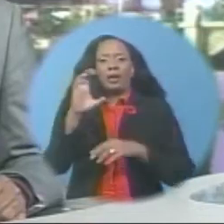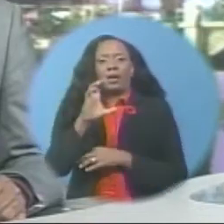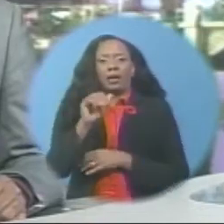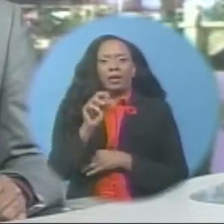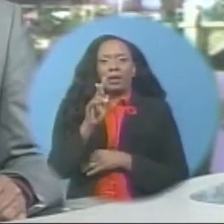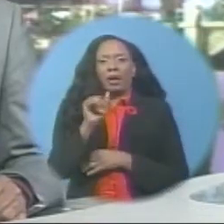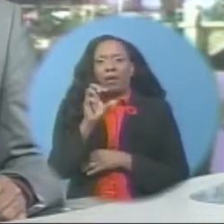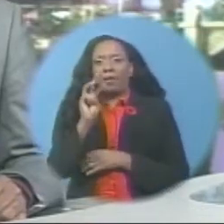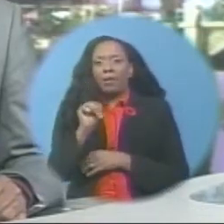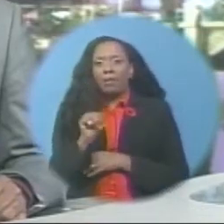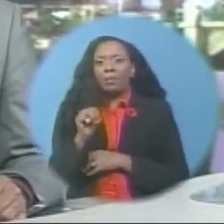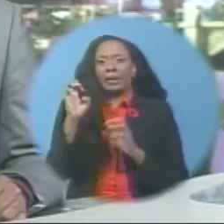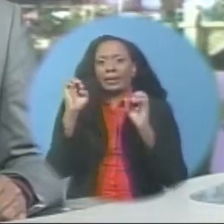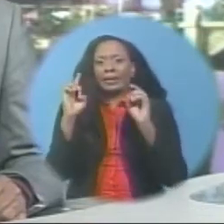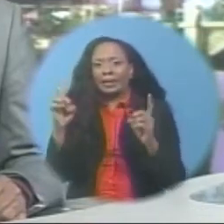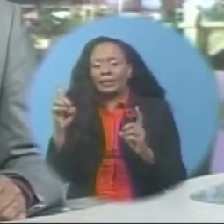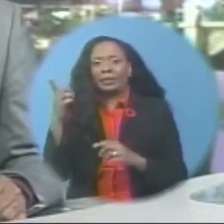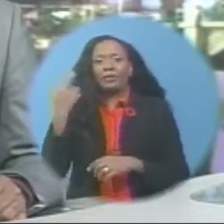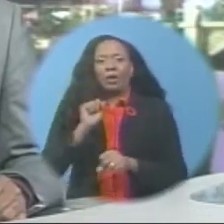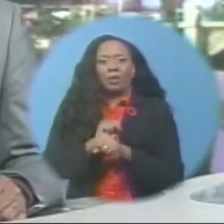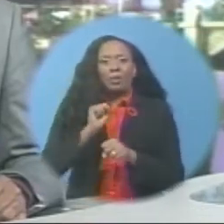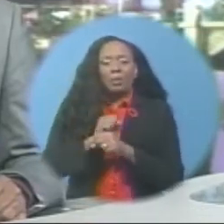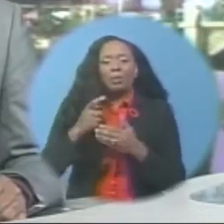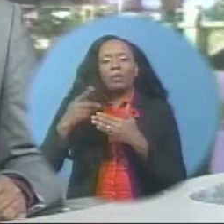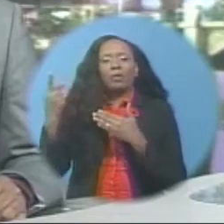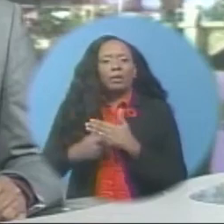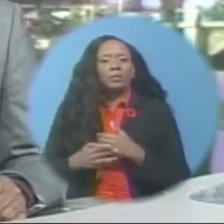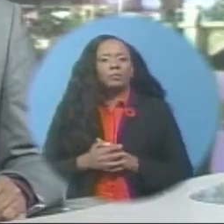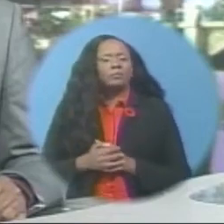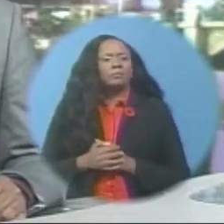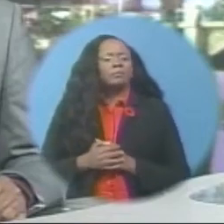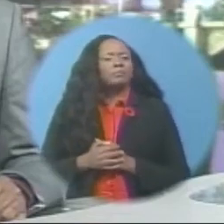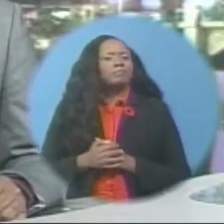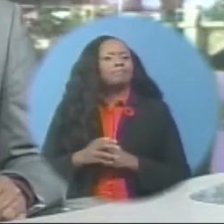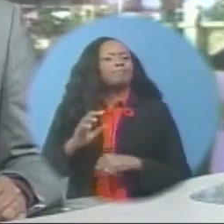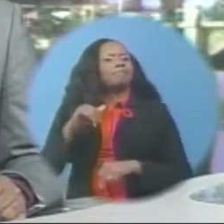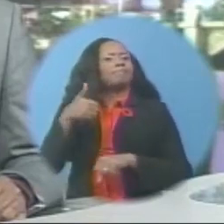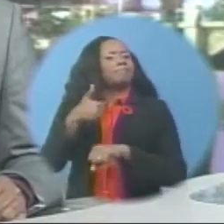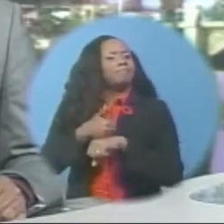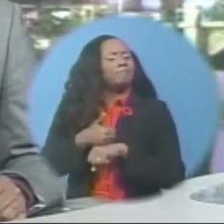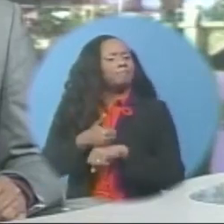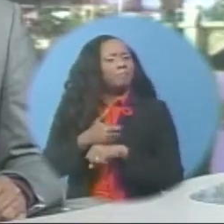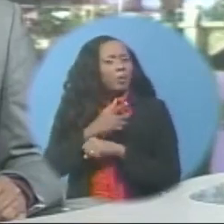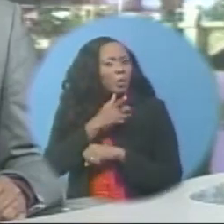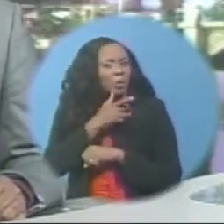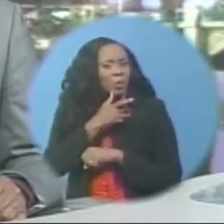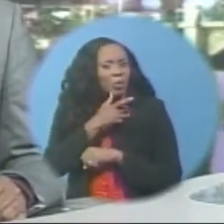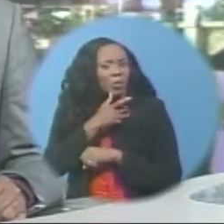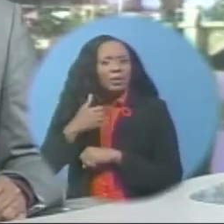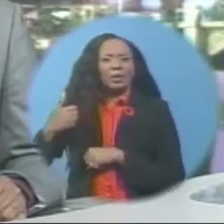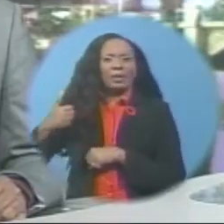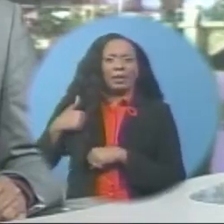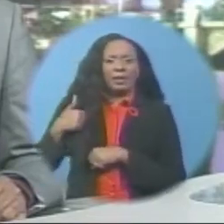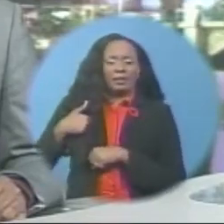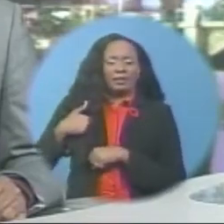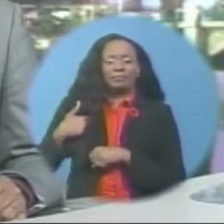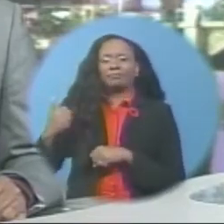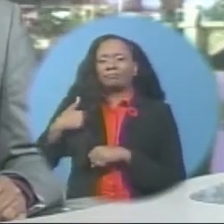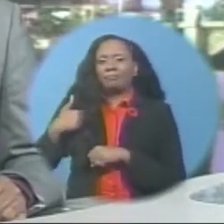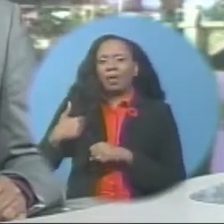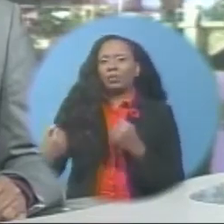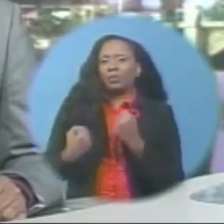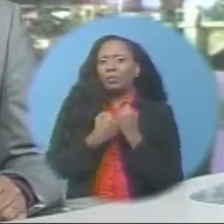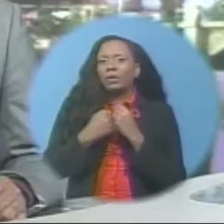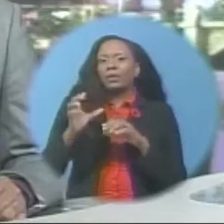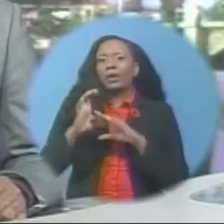Employment program. That regional program was implemented by Colleges and Institutes Canada and has been supporting Caribbean educational